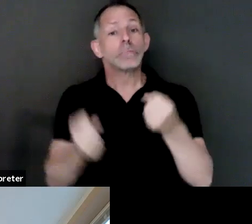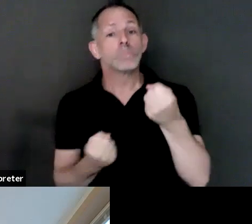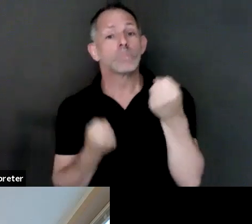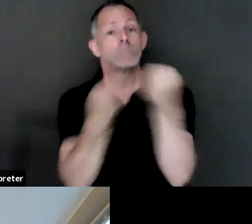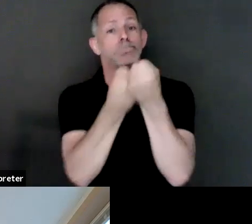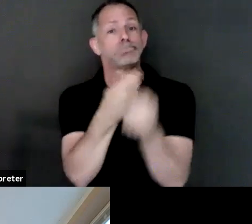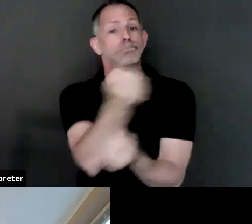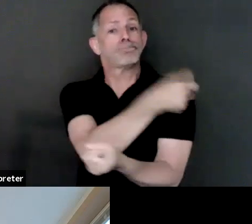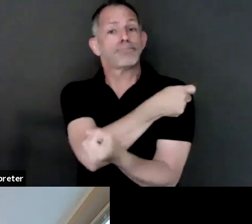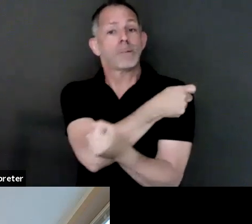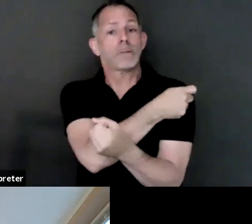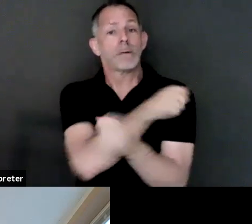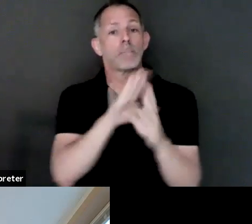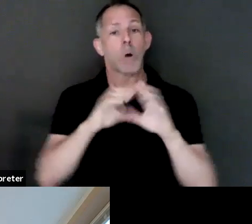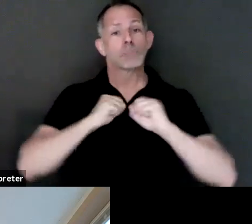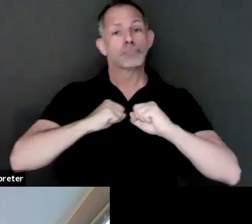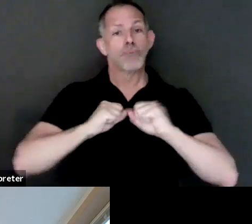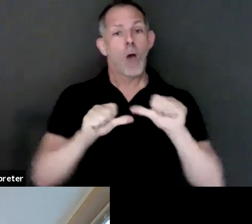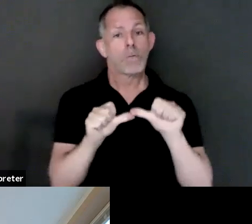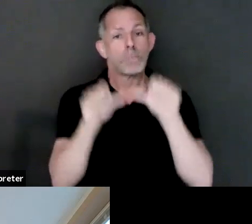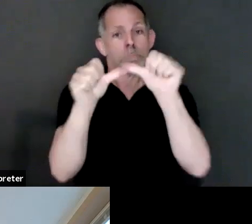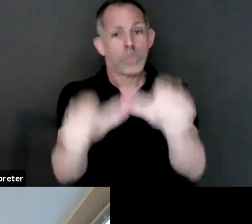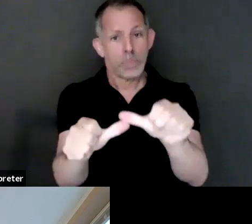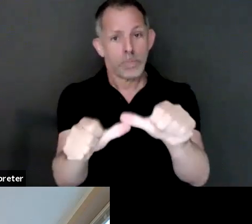everybody that wants it throughout the county. So